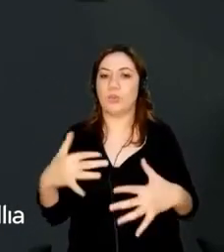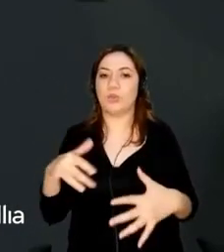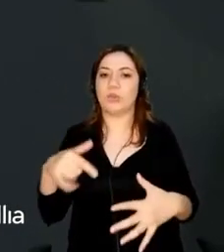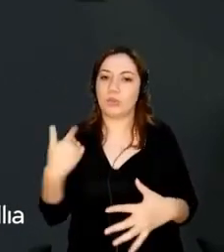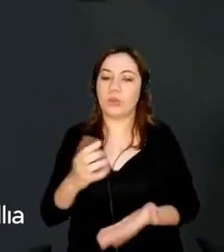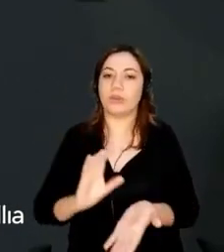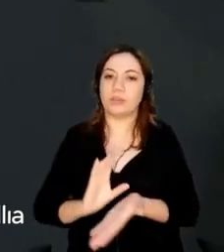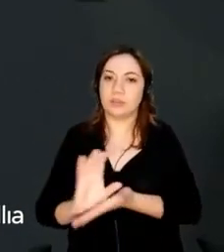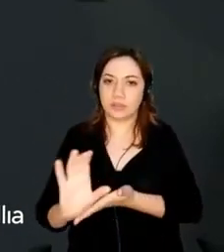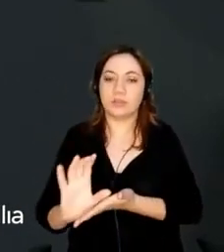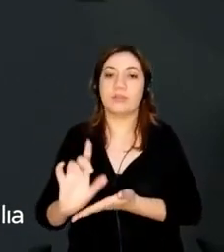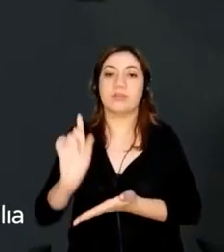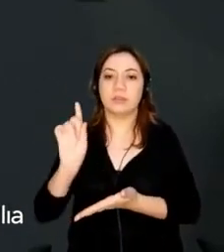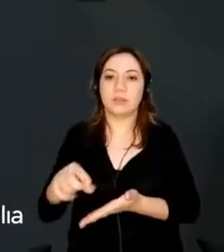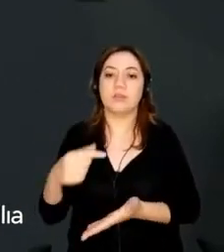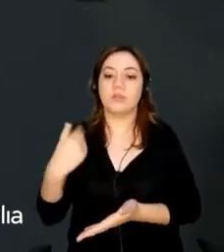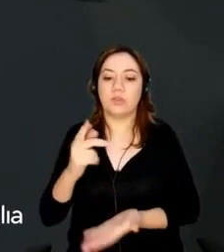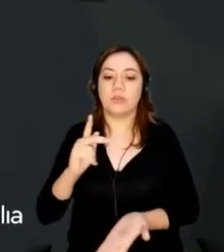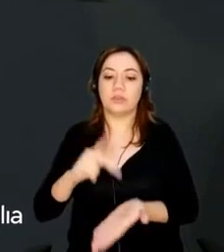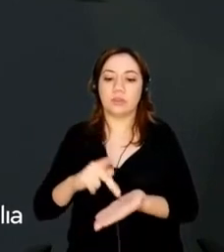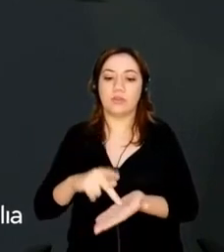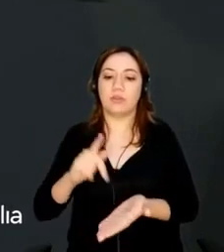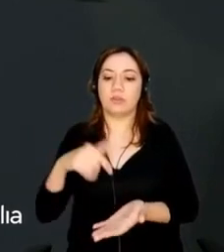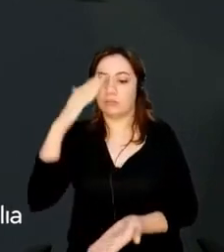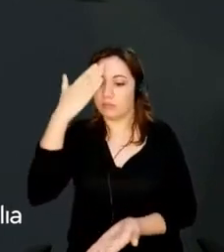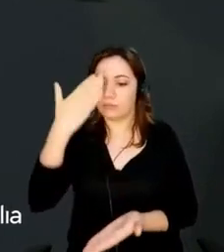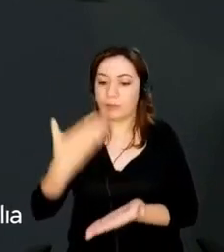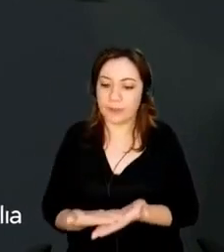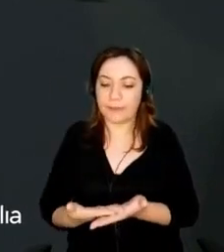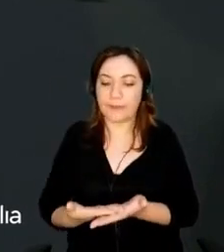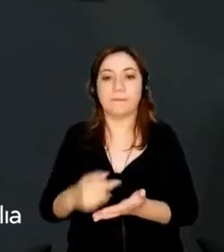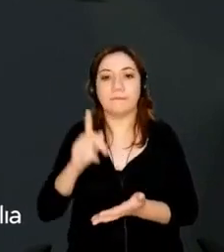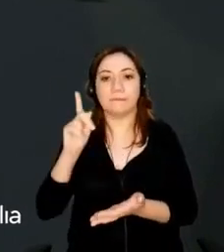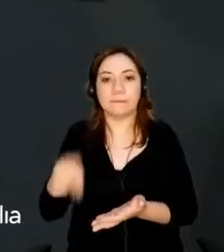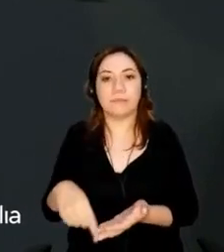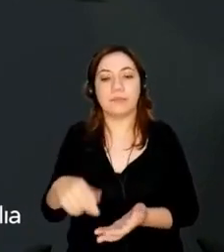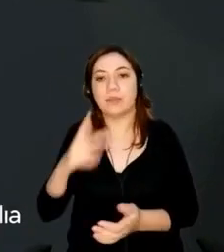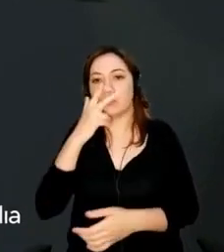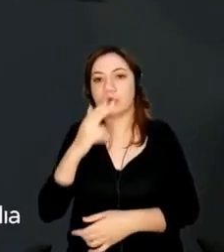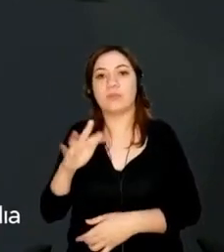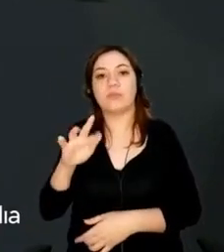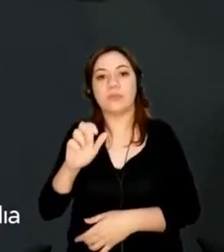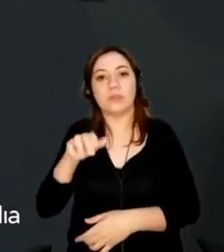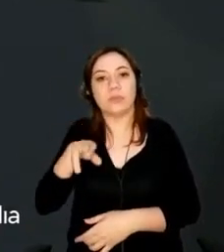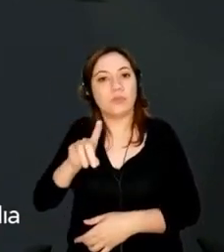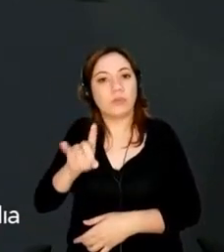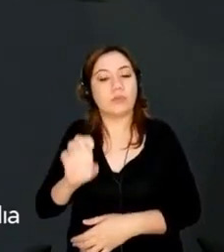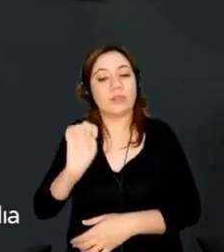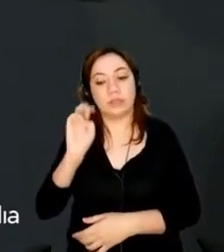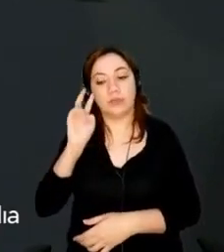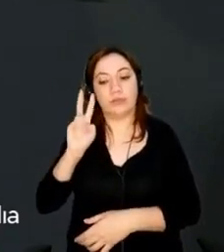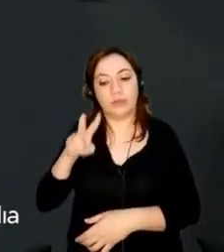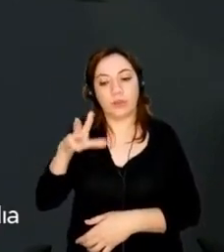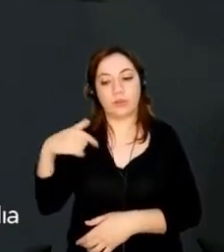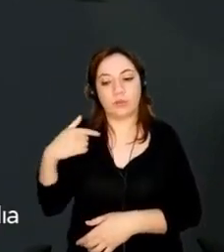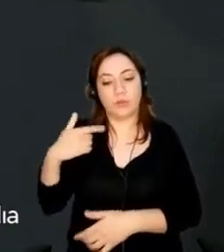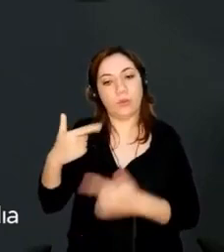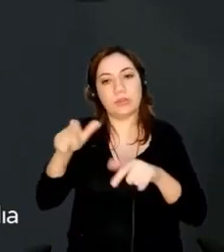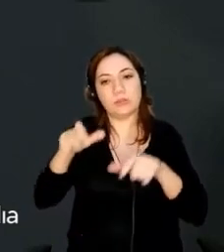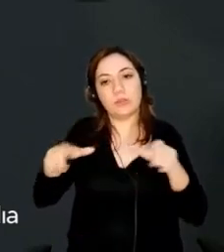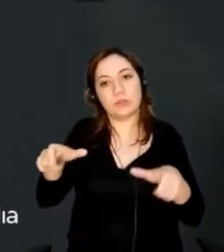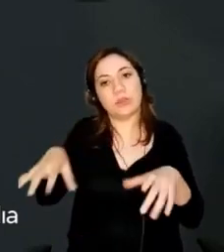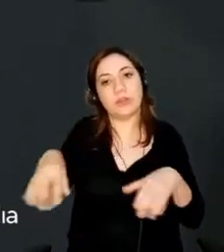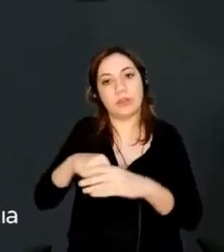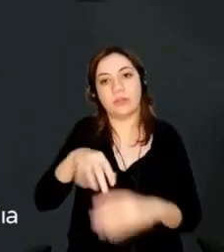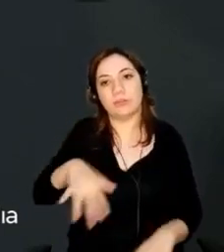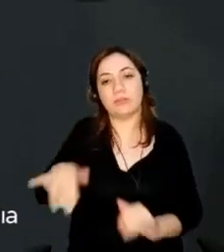really are one of the leaders in fraud prevention from a gift card standpoint, if you look at others in our industry. There's multiple other areas